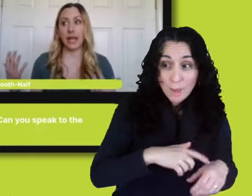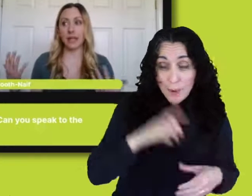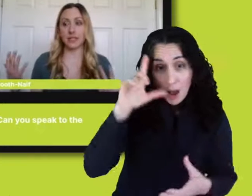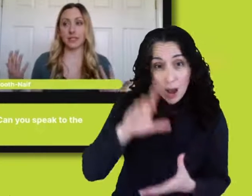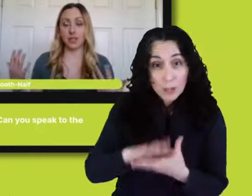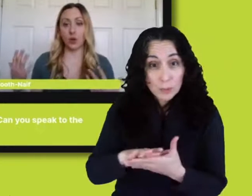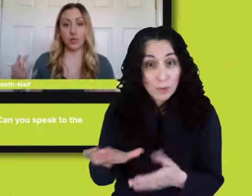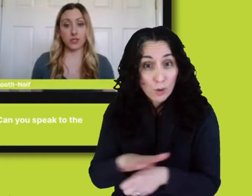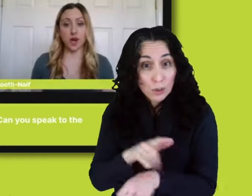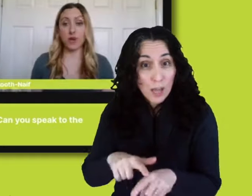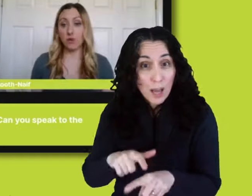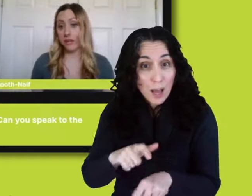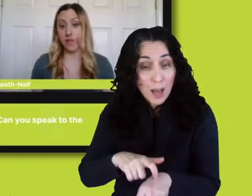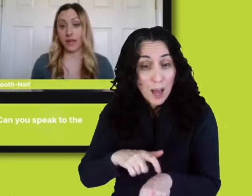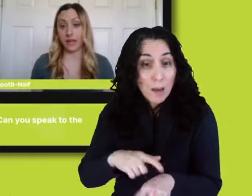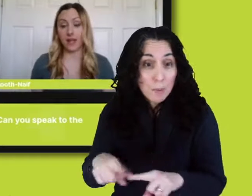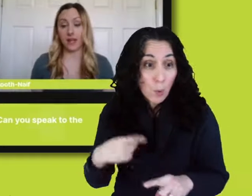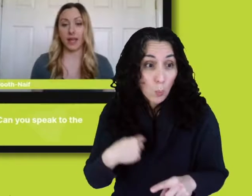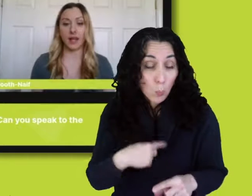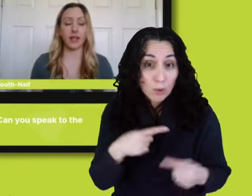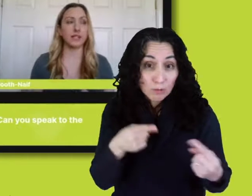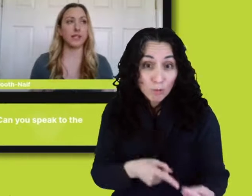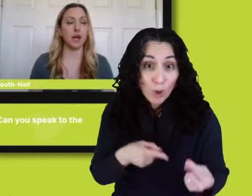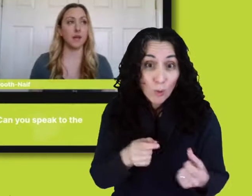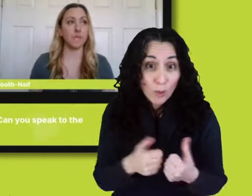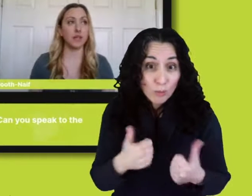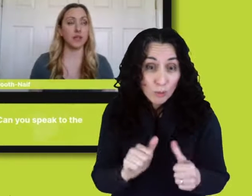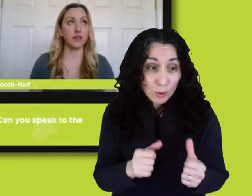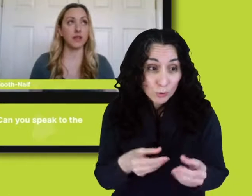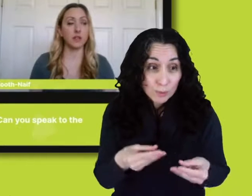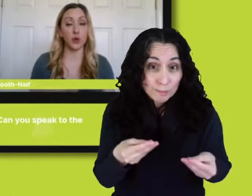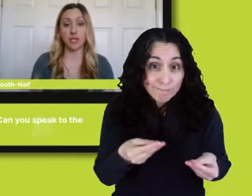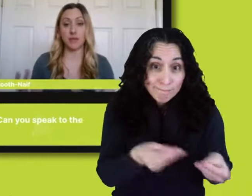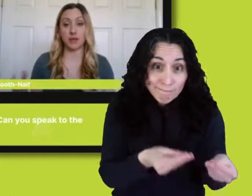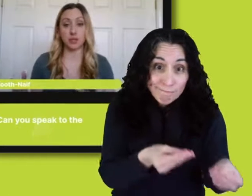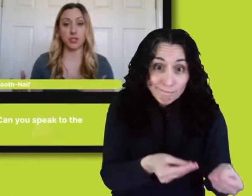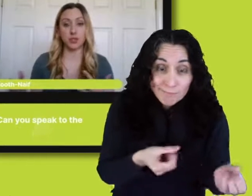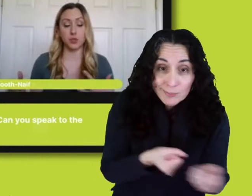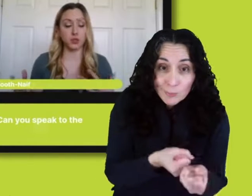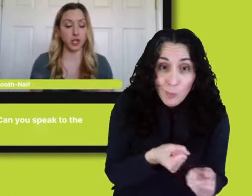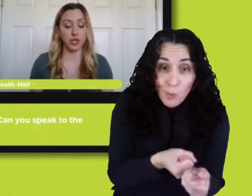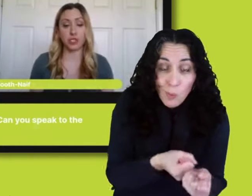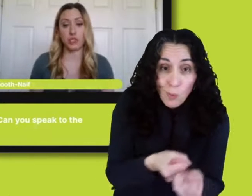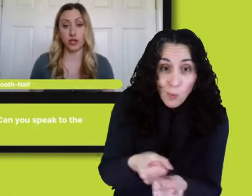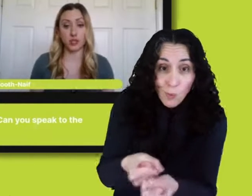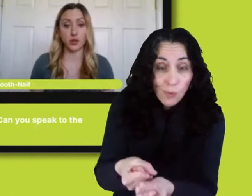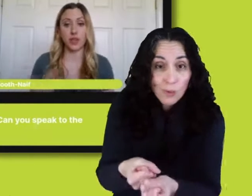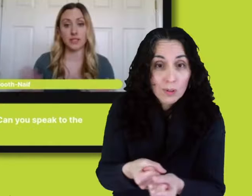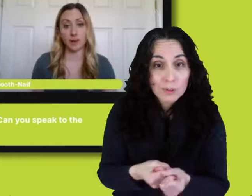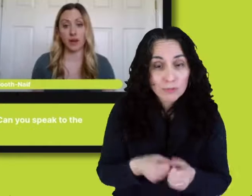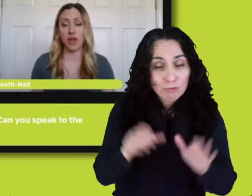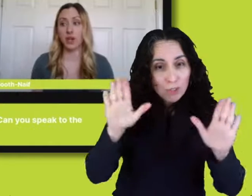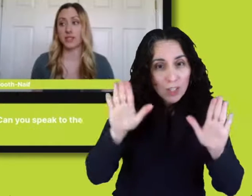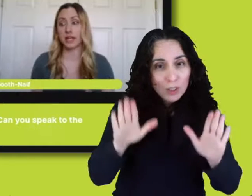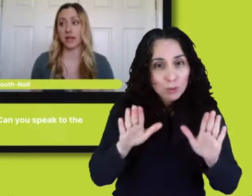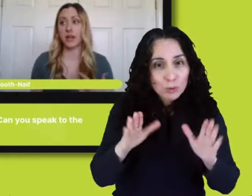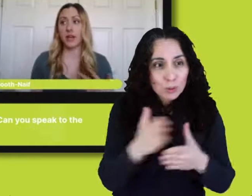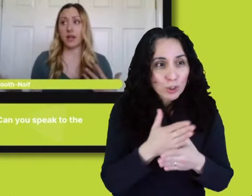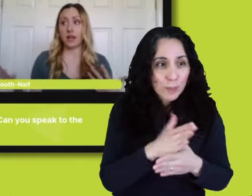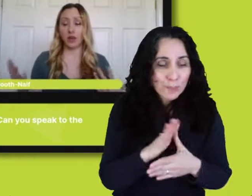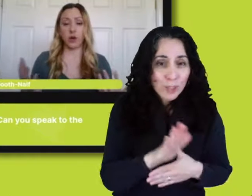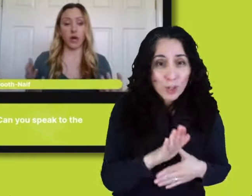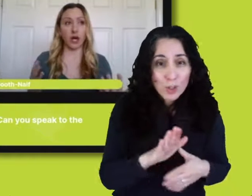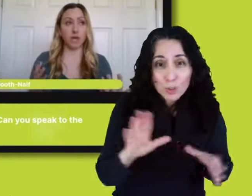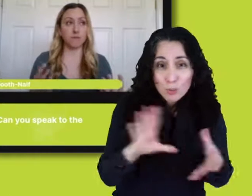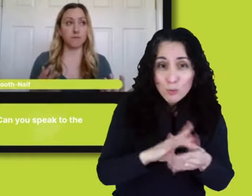full-time, and, we struggle with funding, and it's great to be able to share her story and inspire others, and,